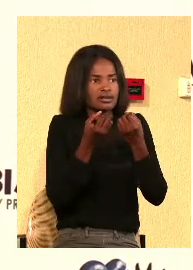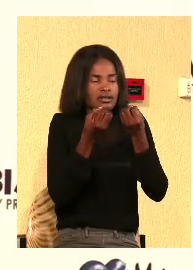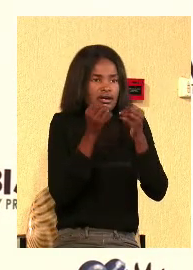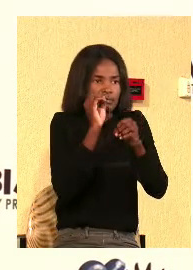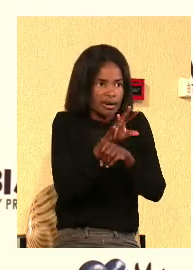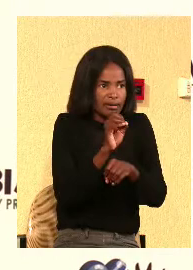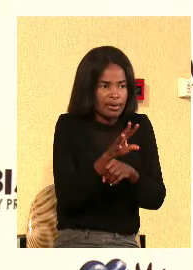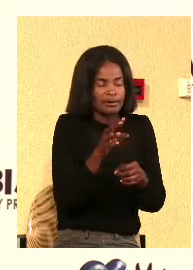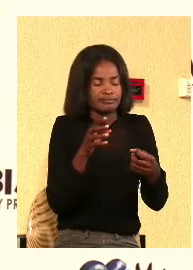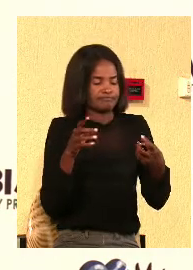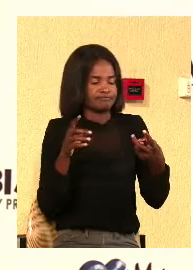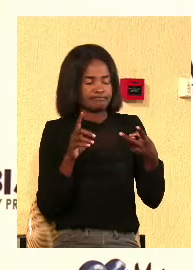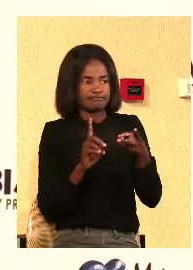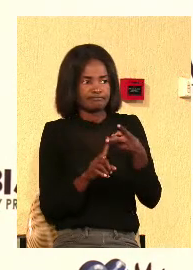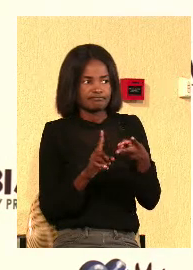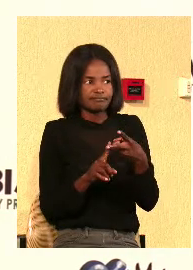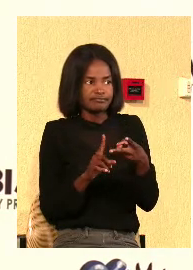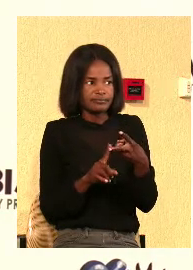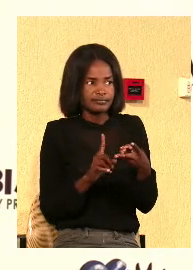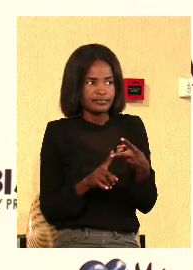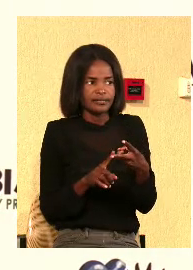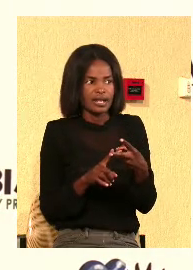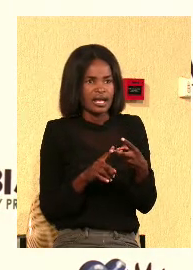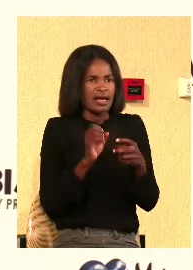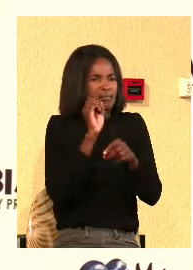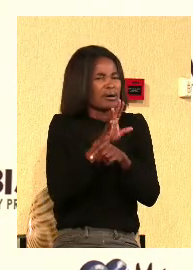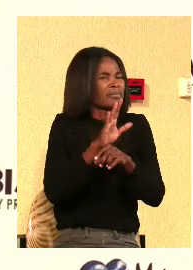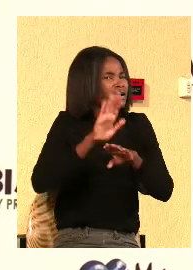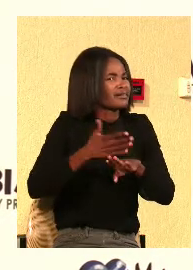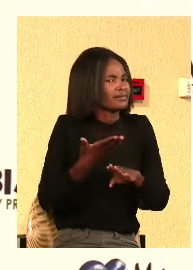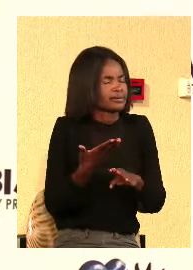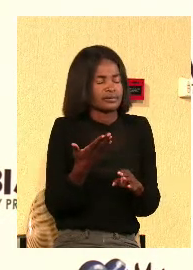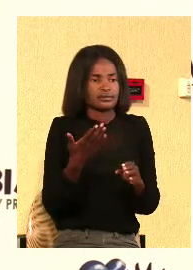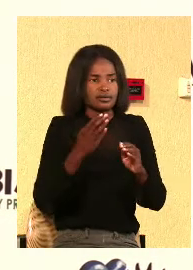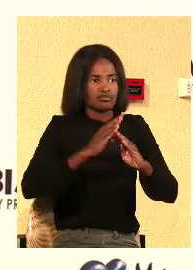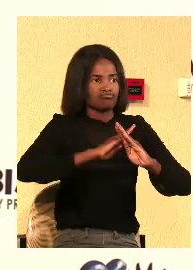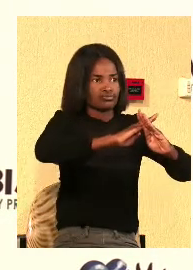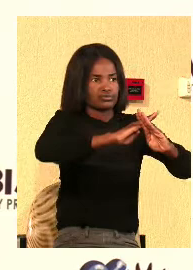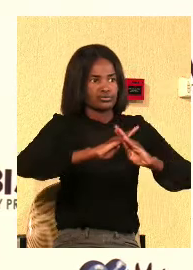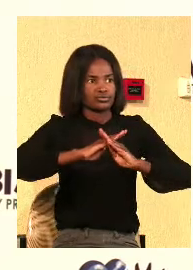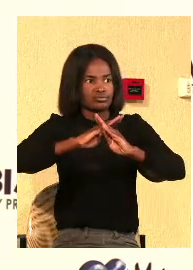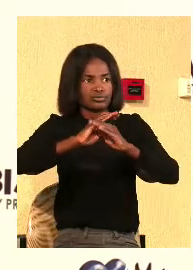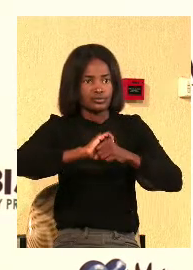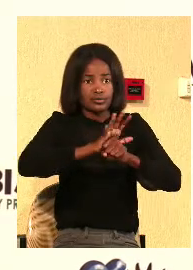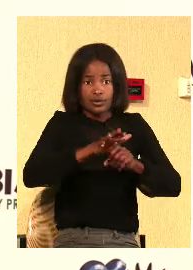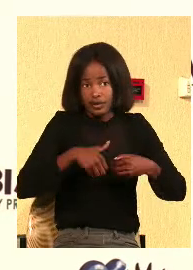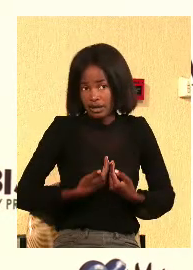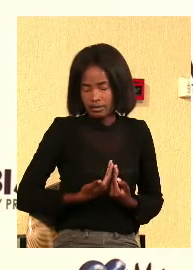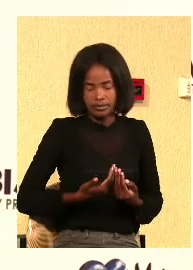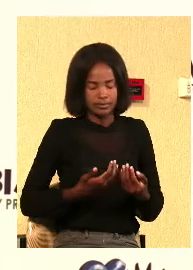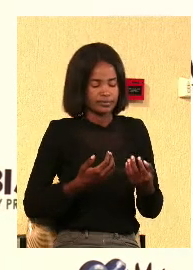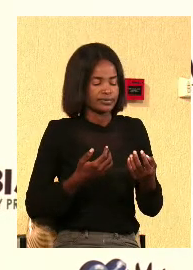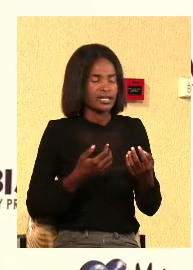advice, and particular in how to contain the outbreak. So there